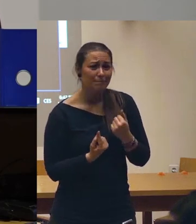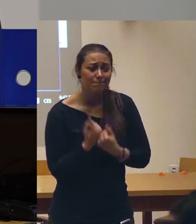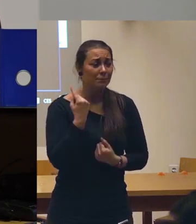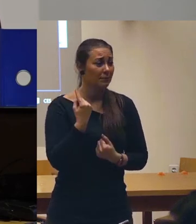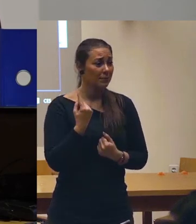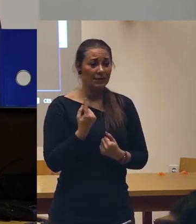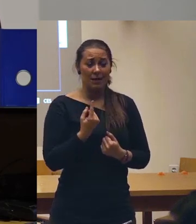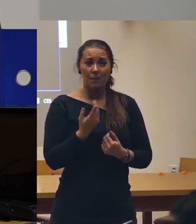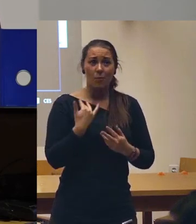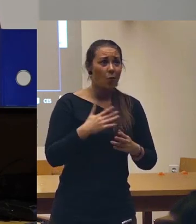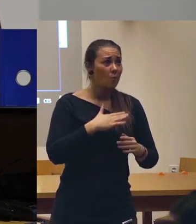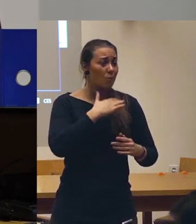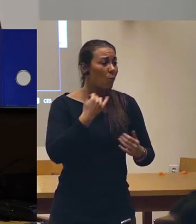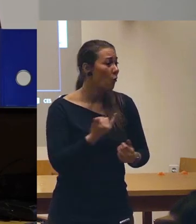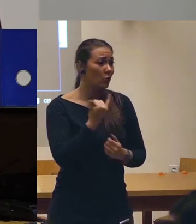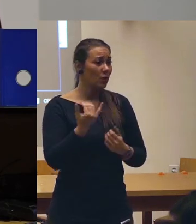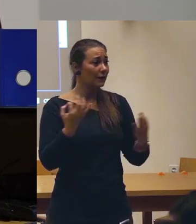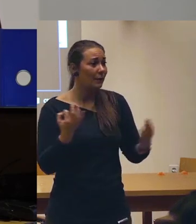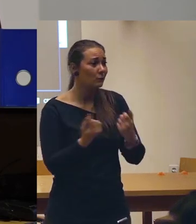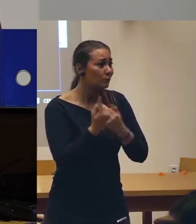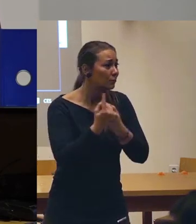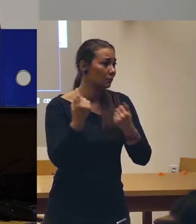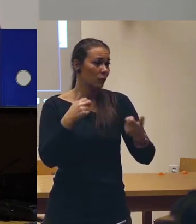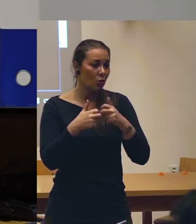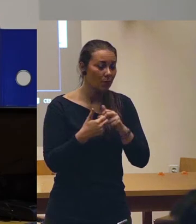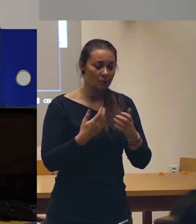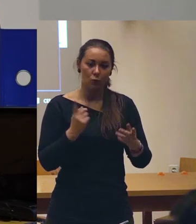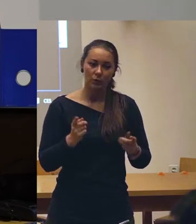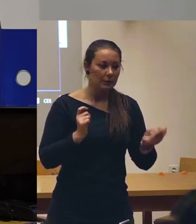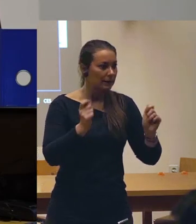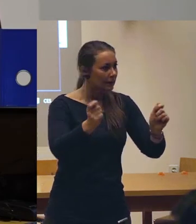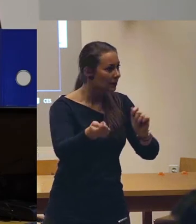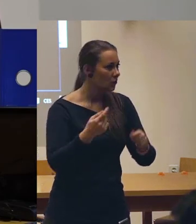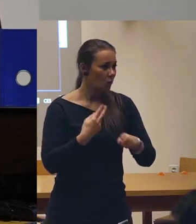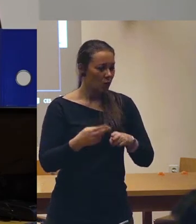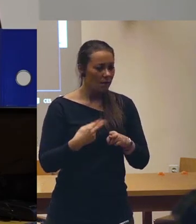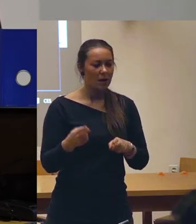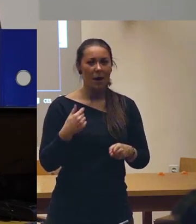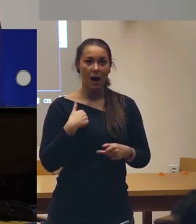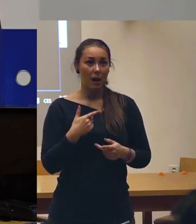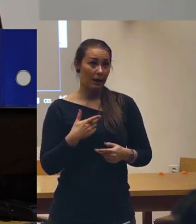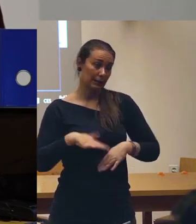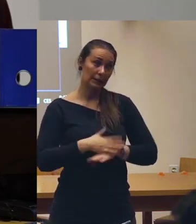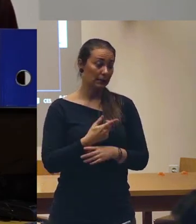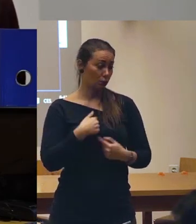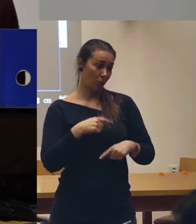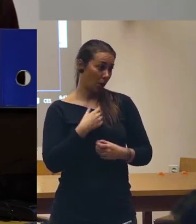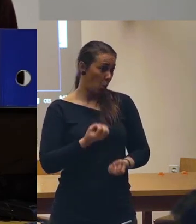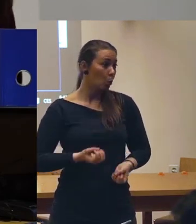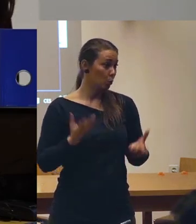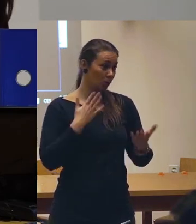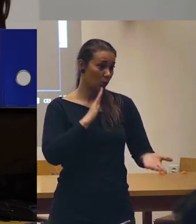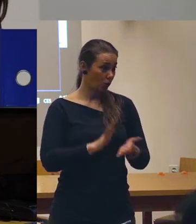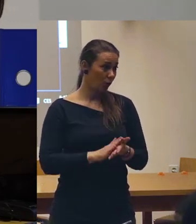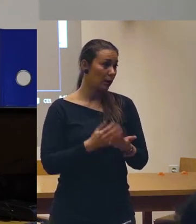still in the process of rethinking this project. But for me, it was success on